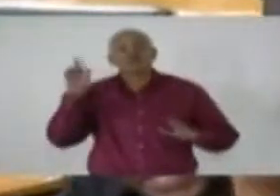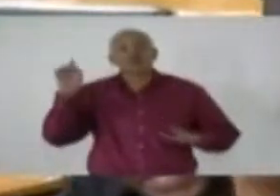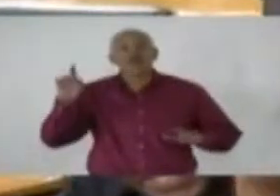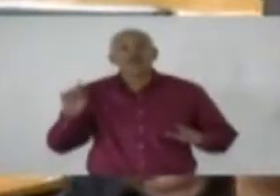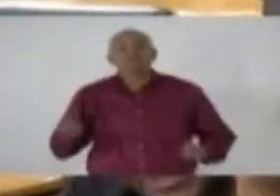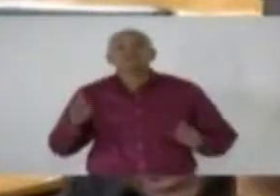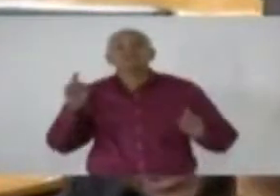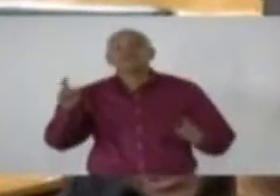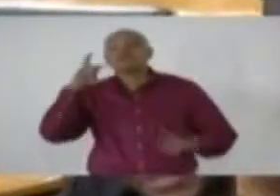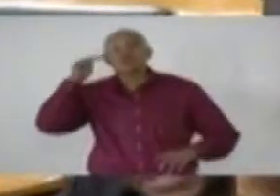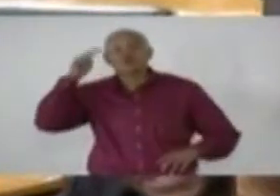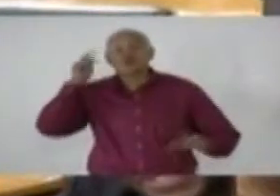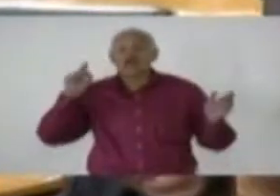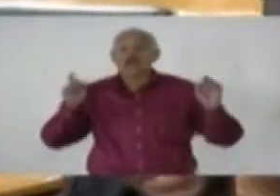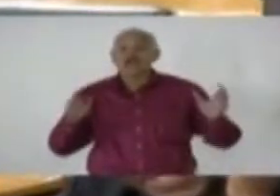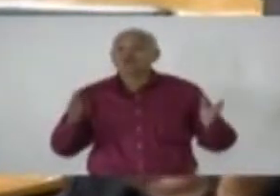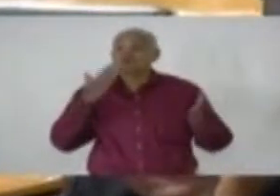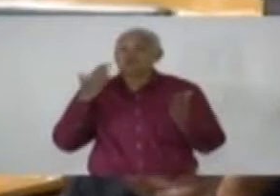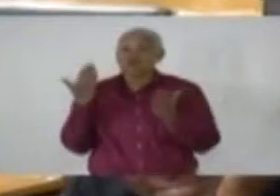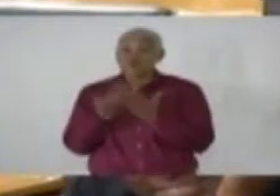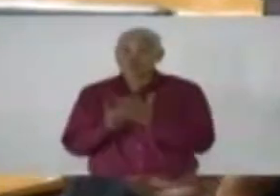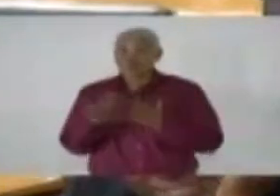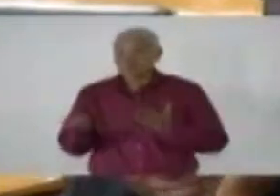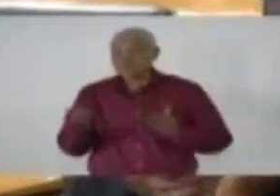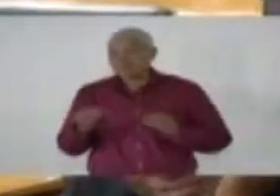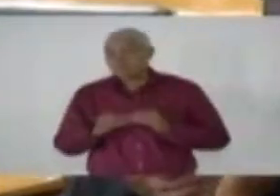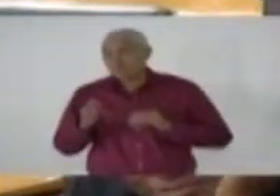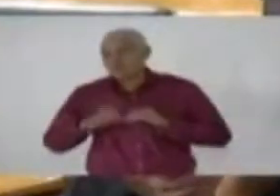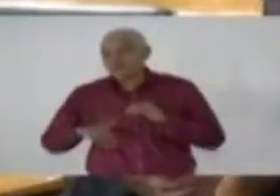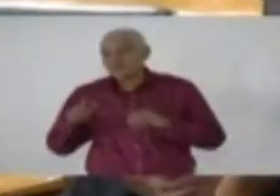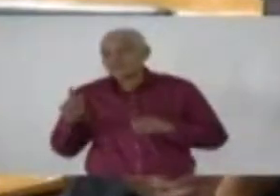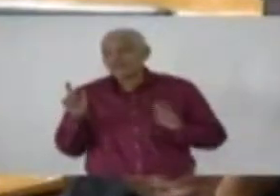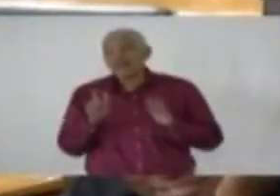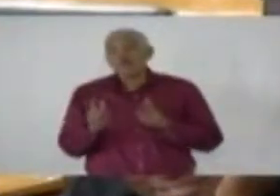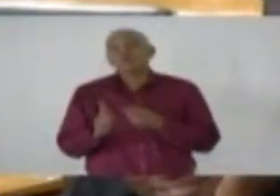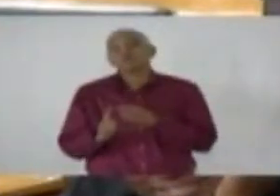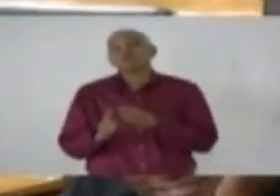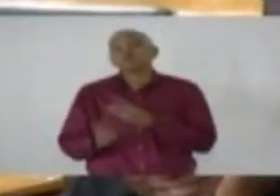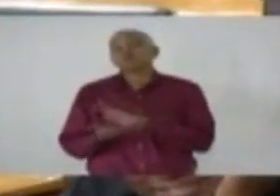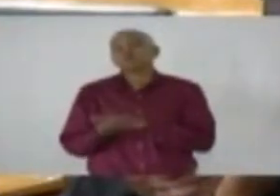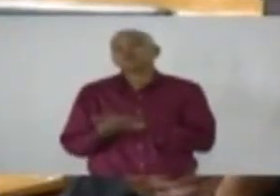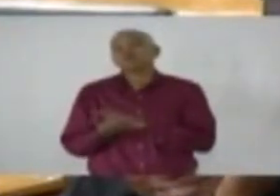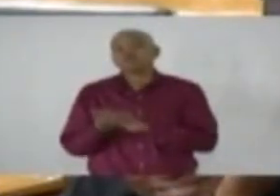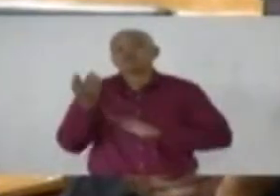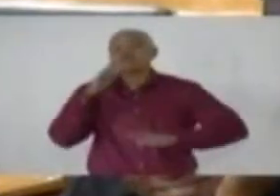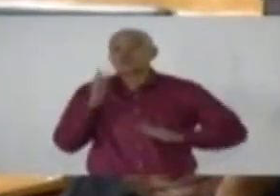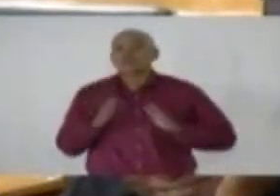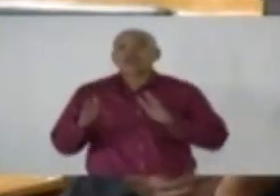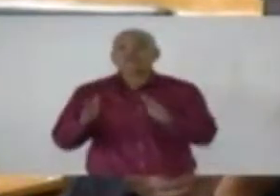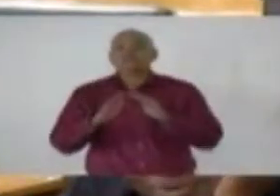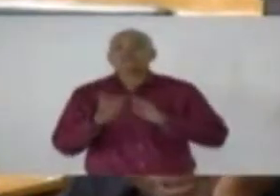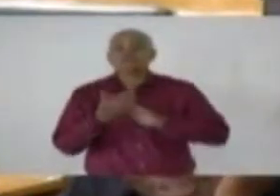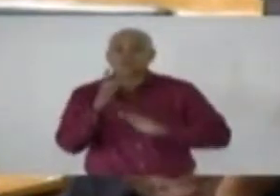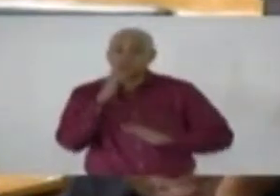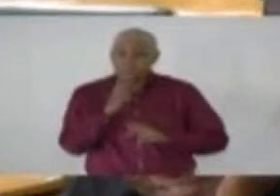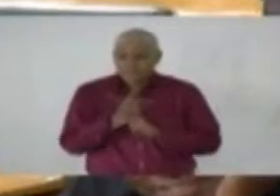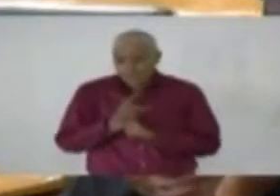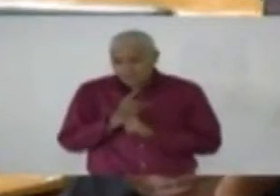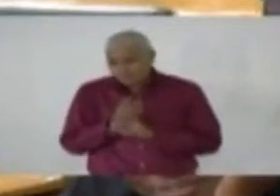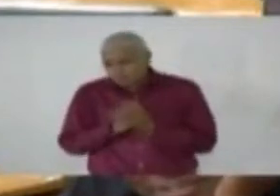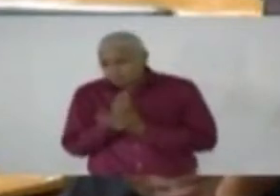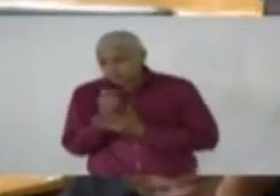the Andrew Holness administration much more than a little credit for navigating Jamaica so